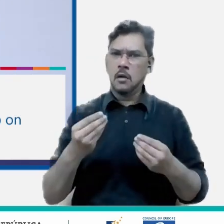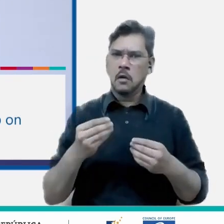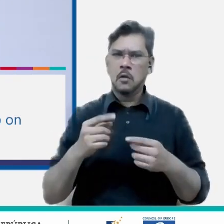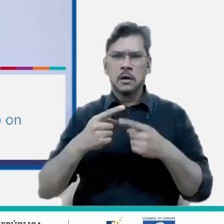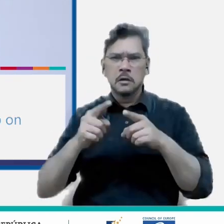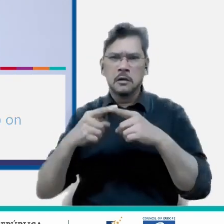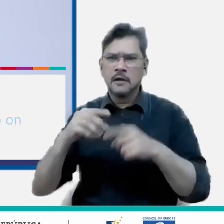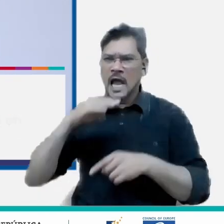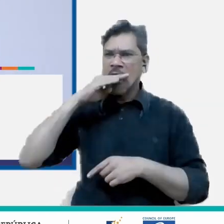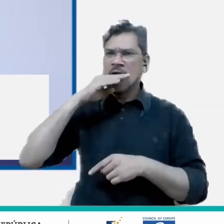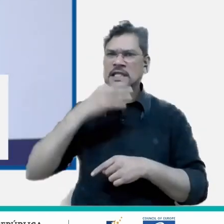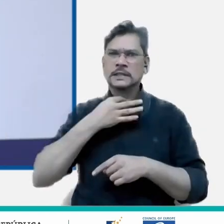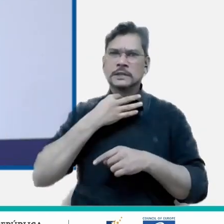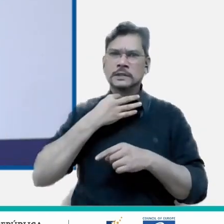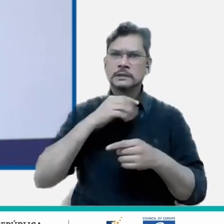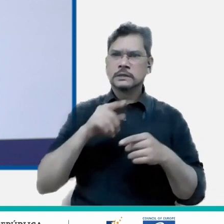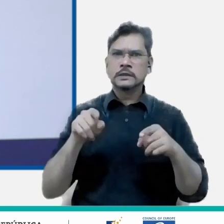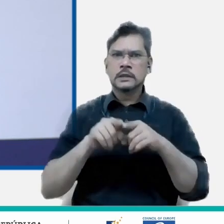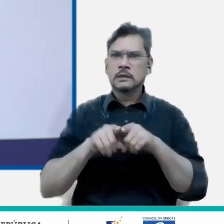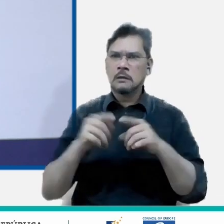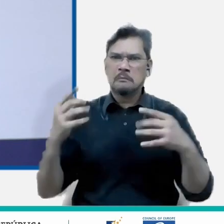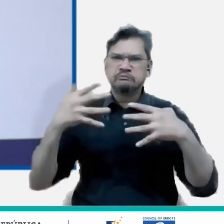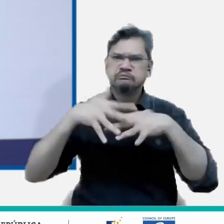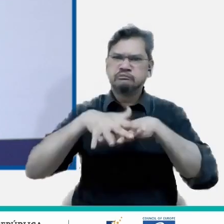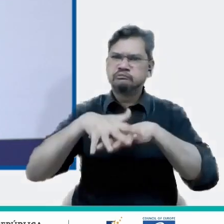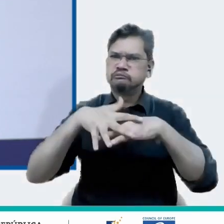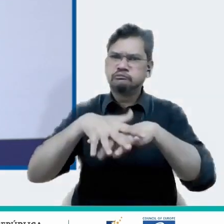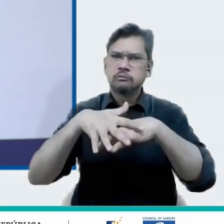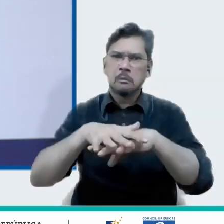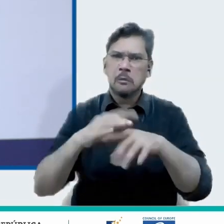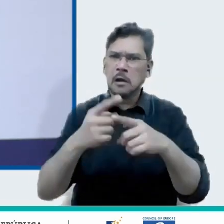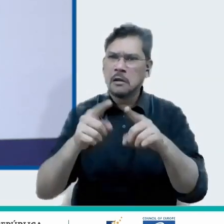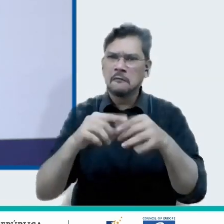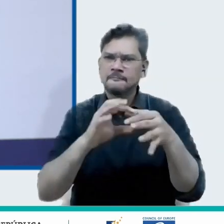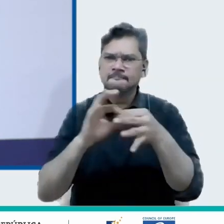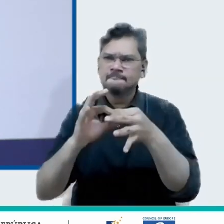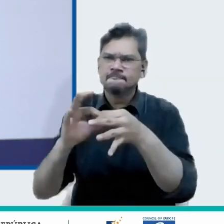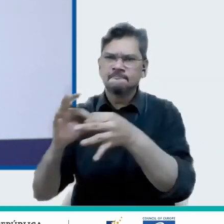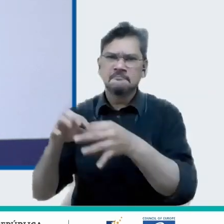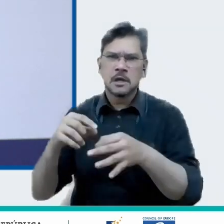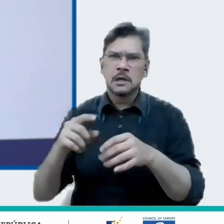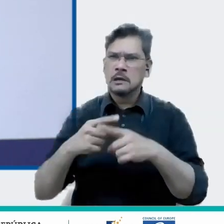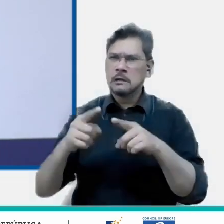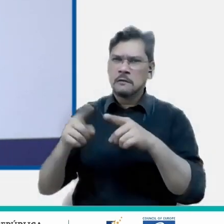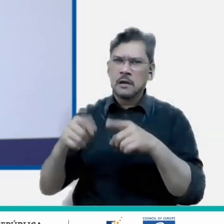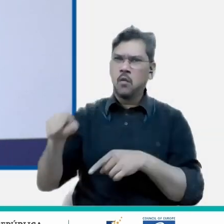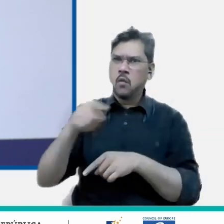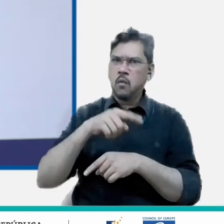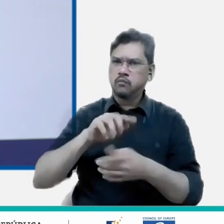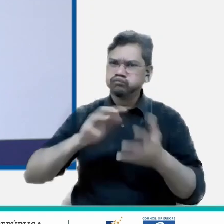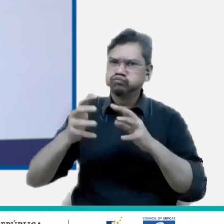for governance and decision making, and supporting investments in resilience